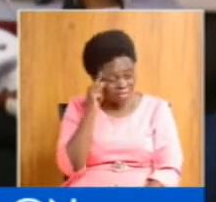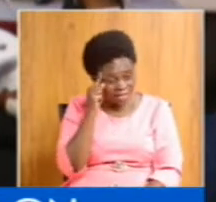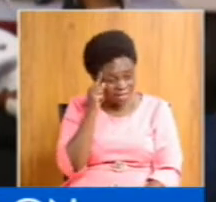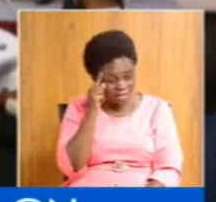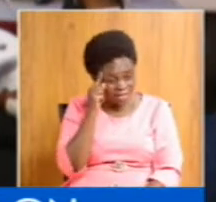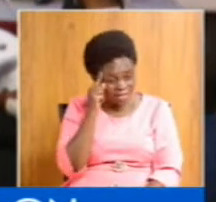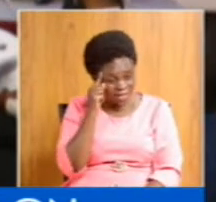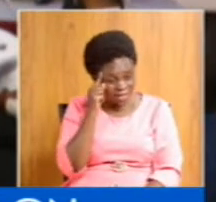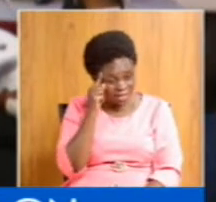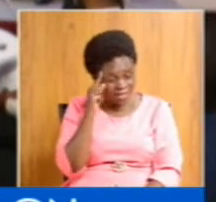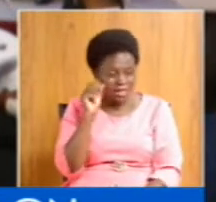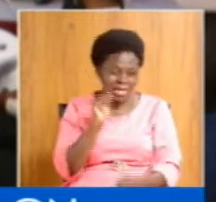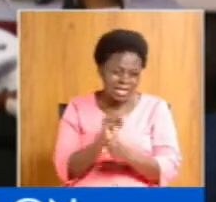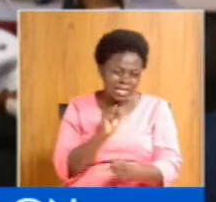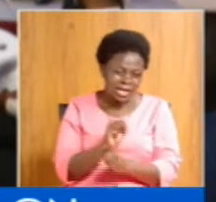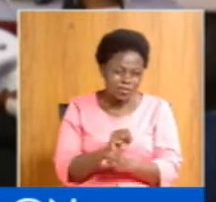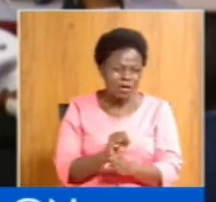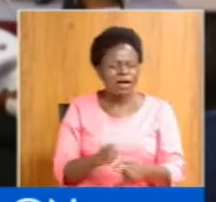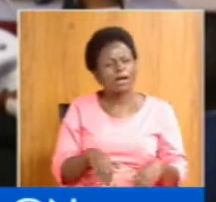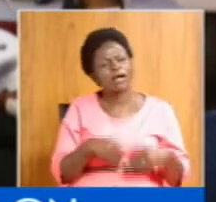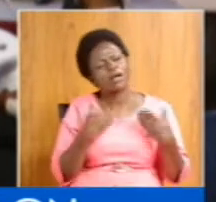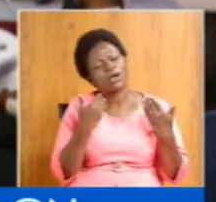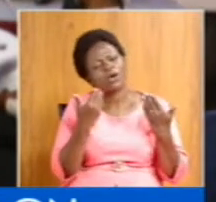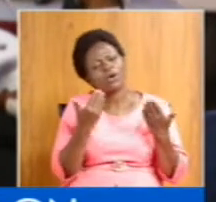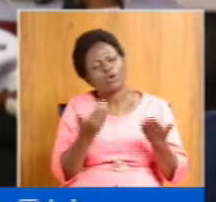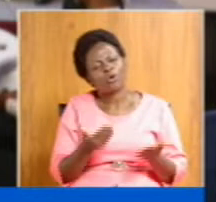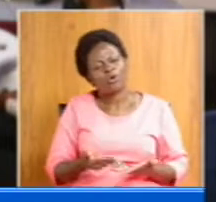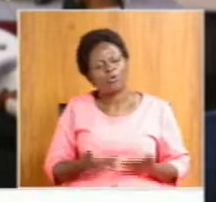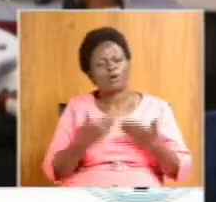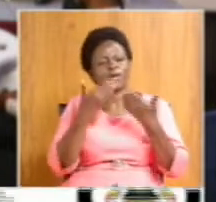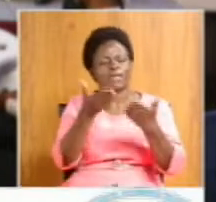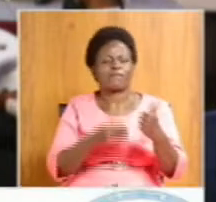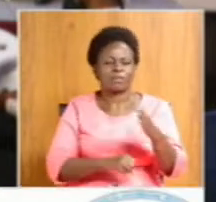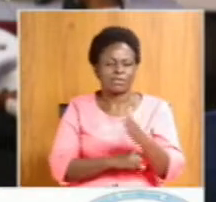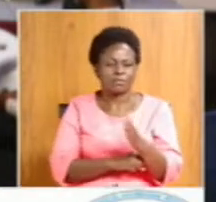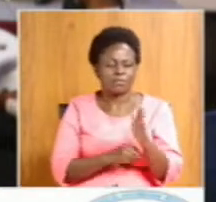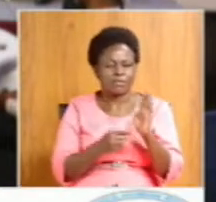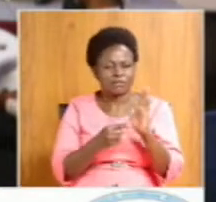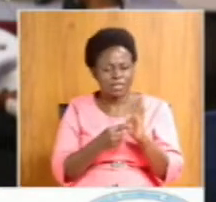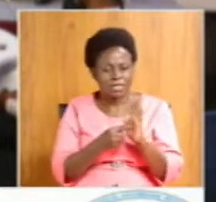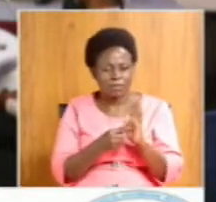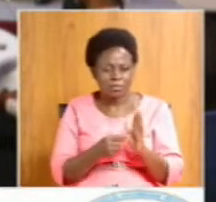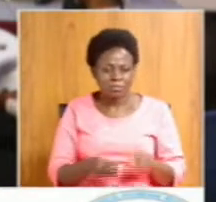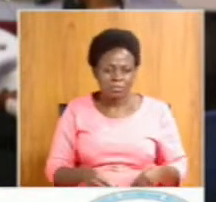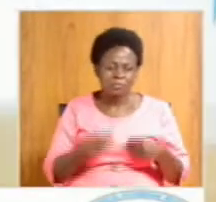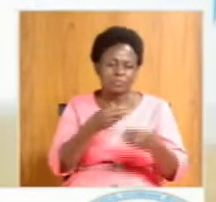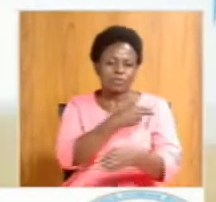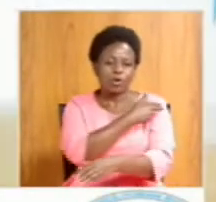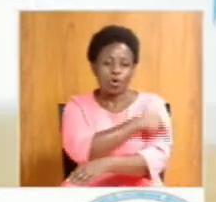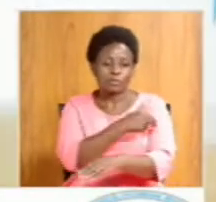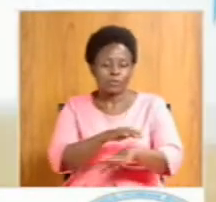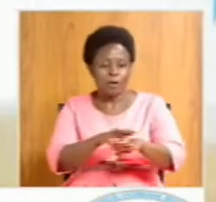can work or bring them support. For example, delivering hospital